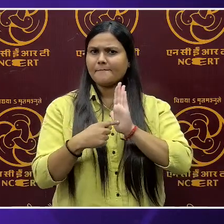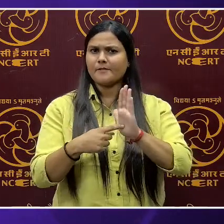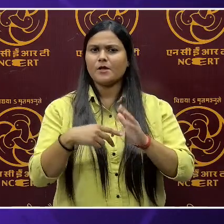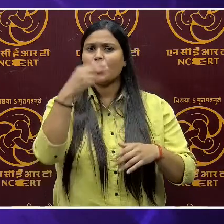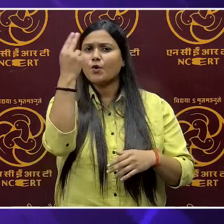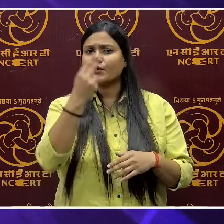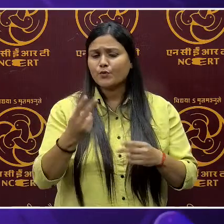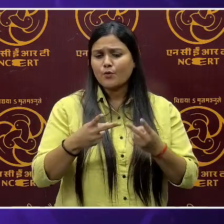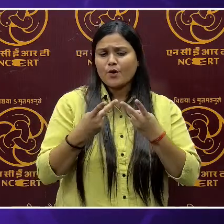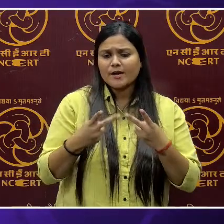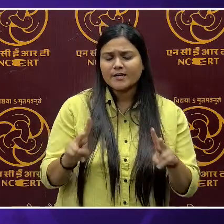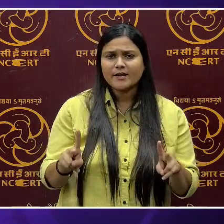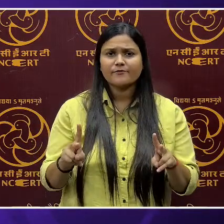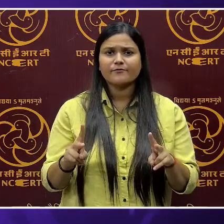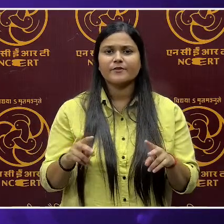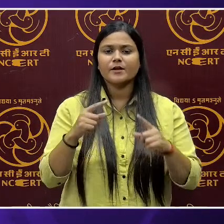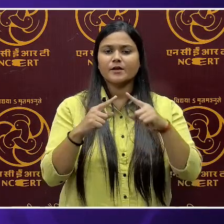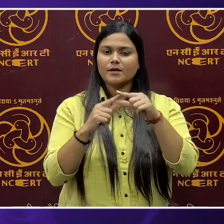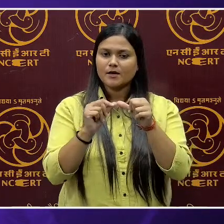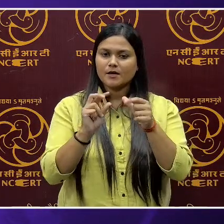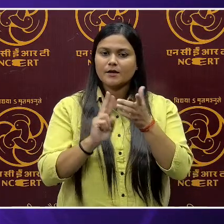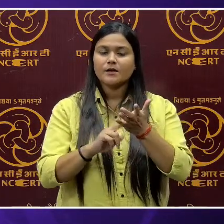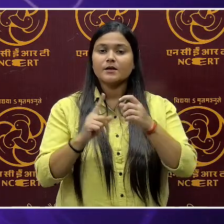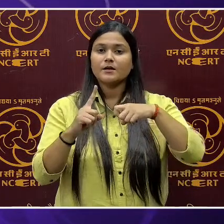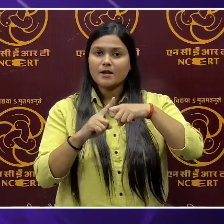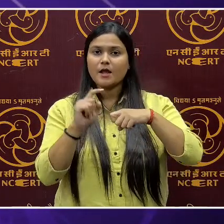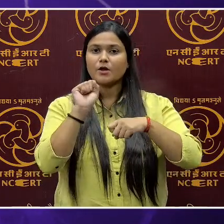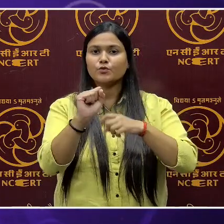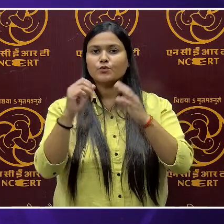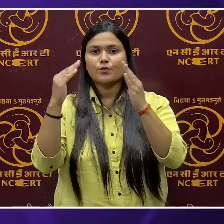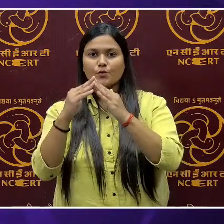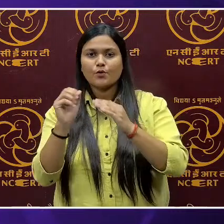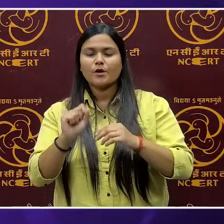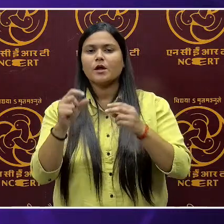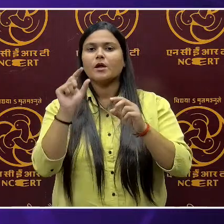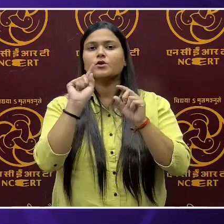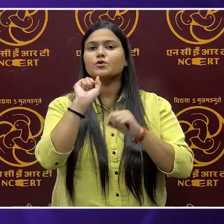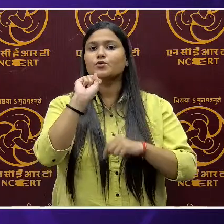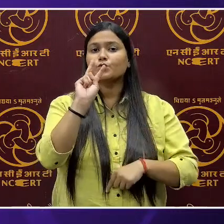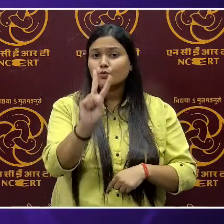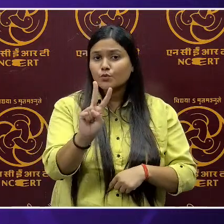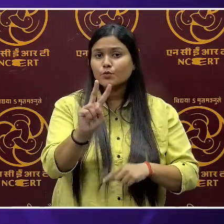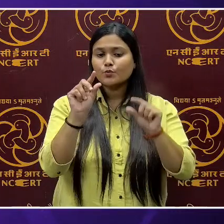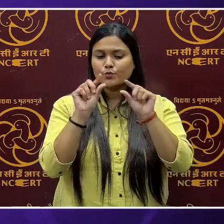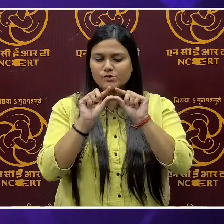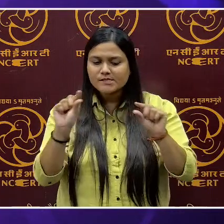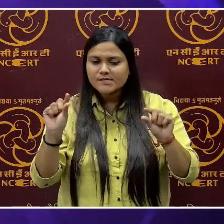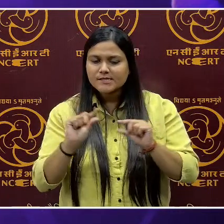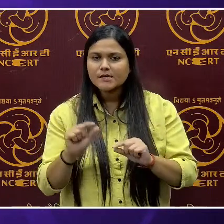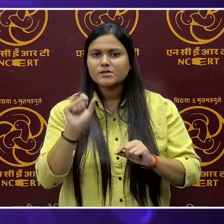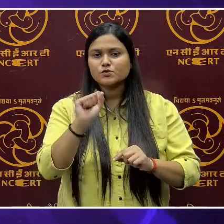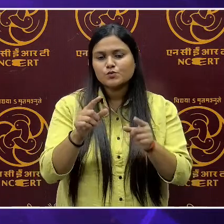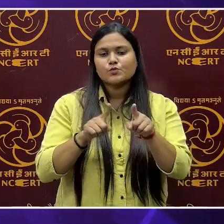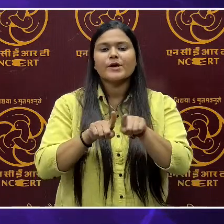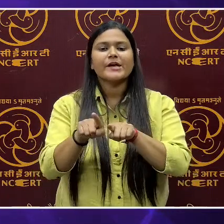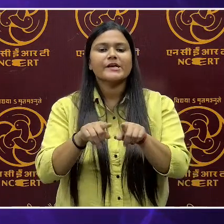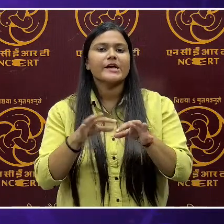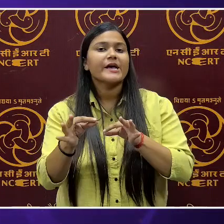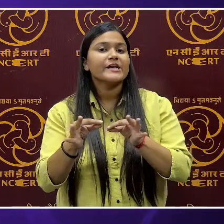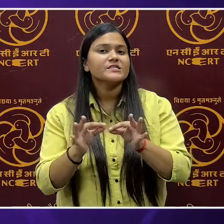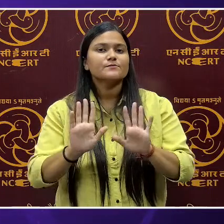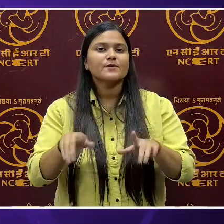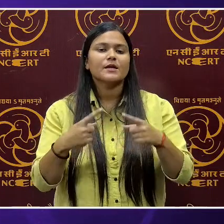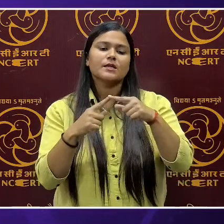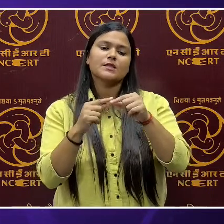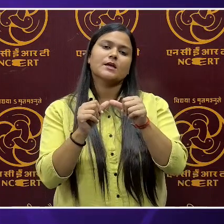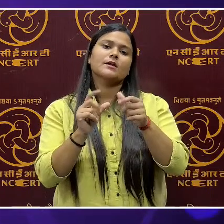a unique tank for your home and write 2 sentences to describe this tank. Okay, and